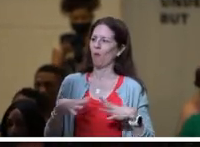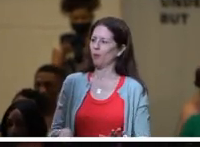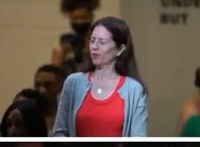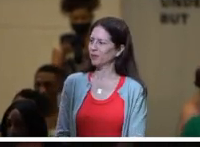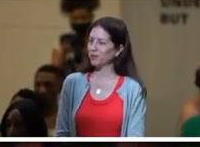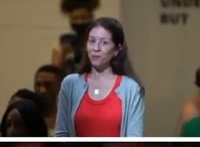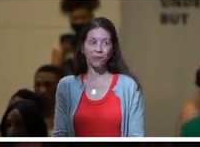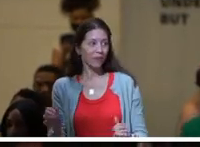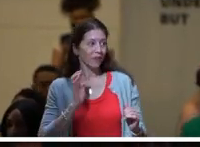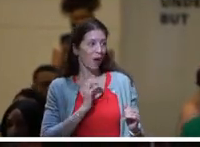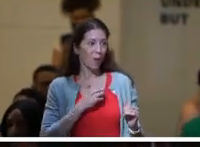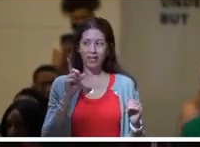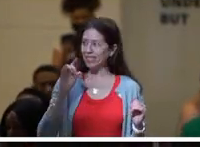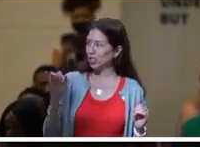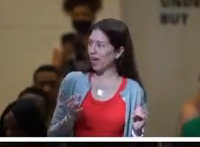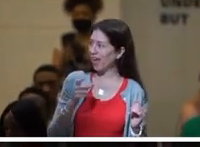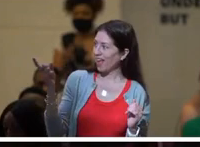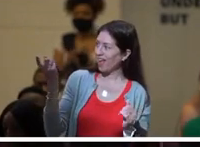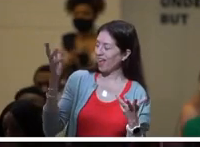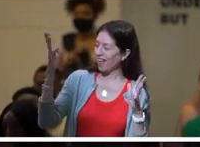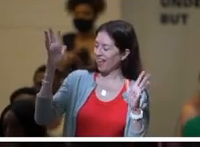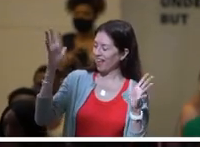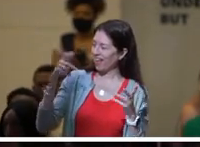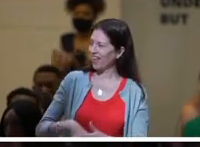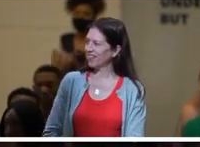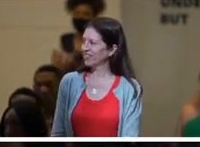DJ Aurelia. Give it up for DJ Aurelia on the ones and twos.